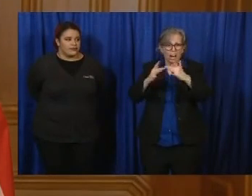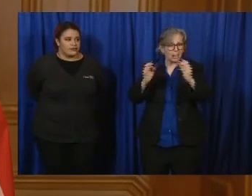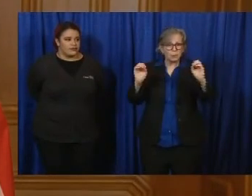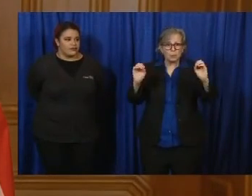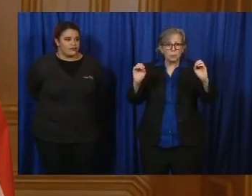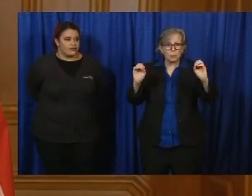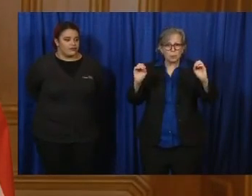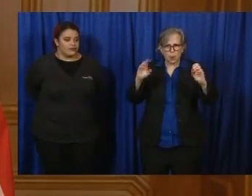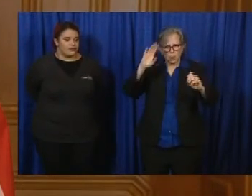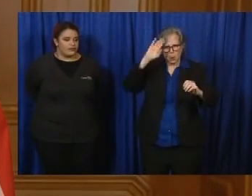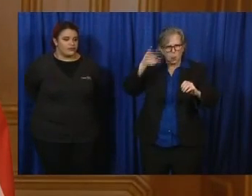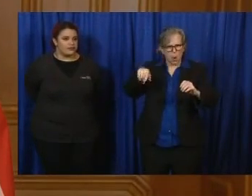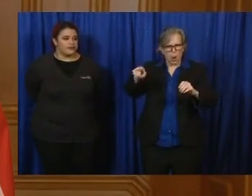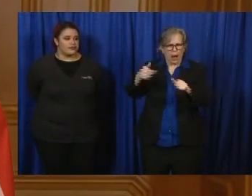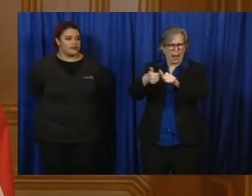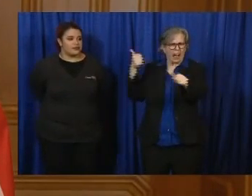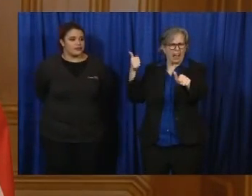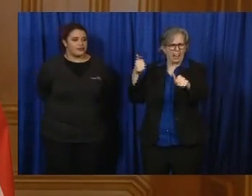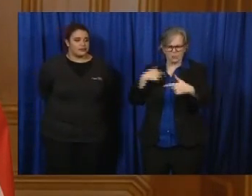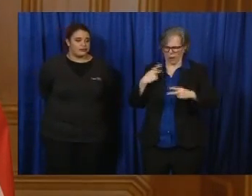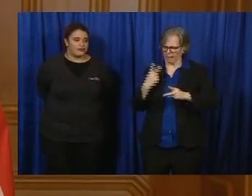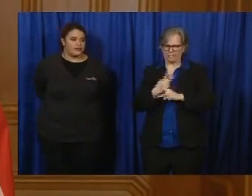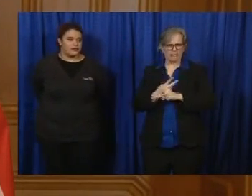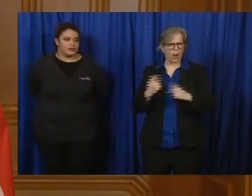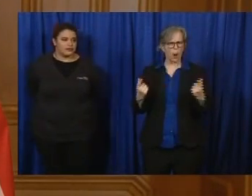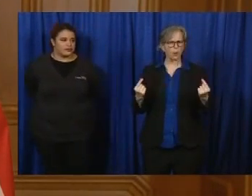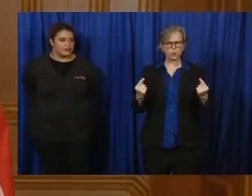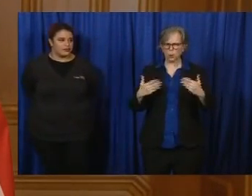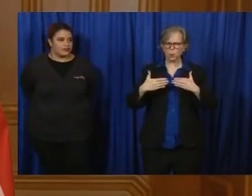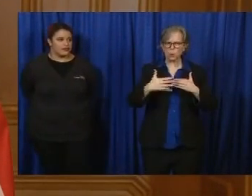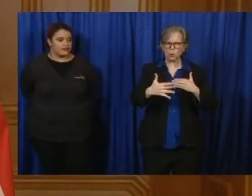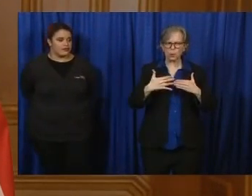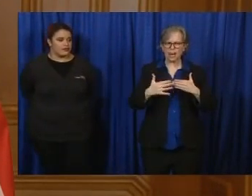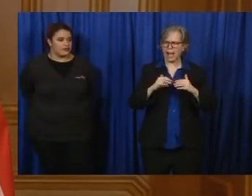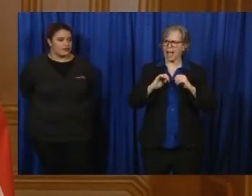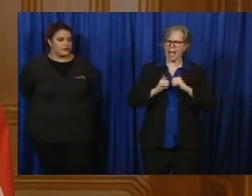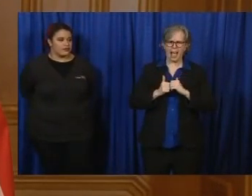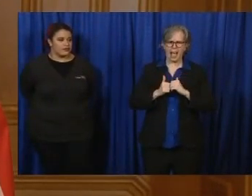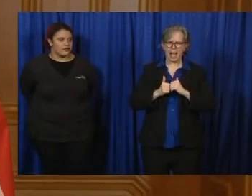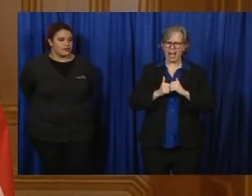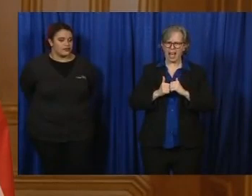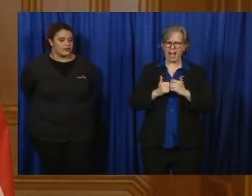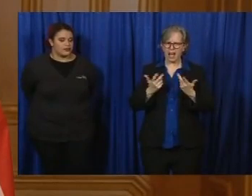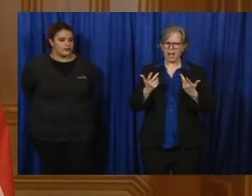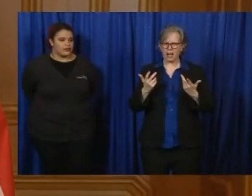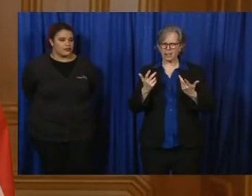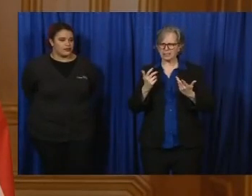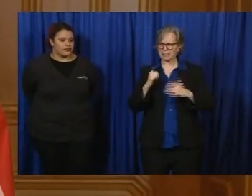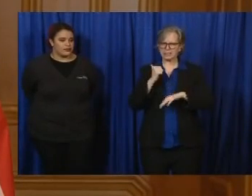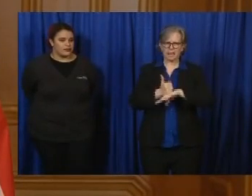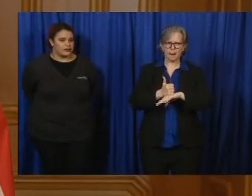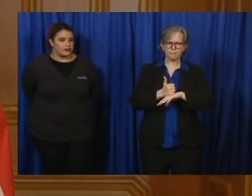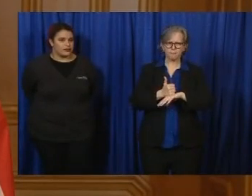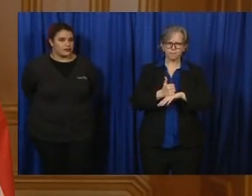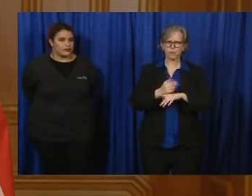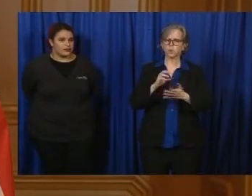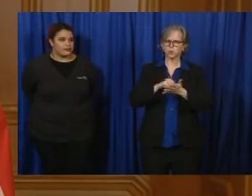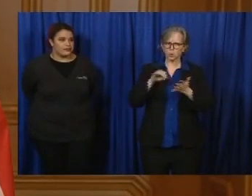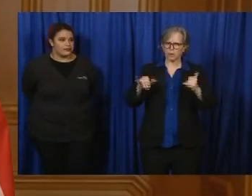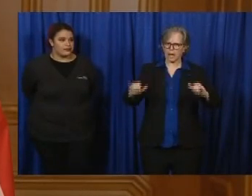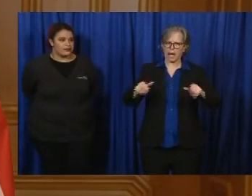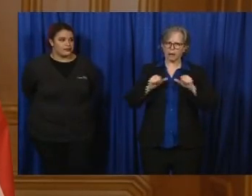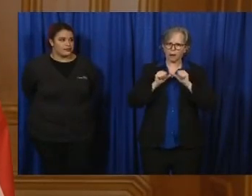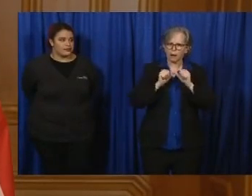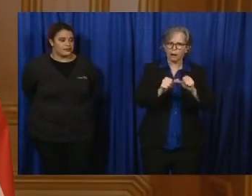we're going to have to try to figure out as we move forward. How do we compensate these kids for that? How do